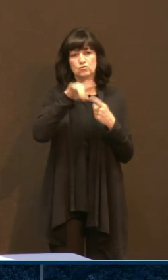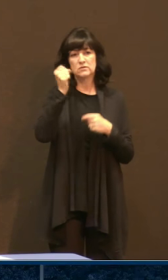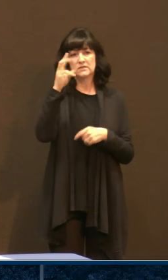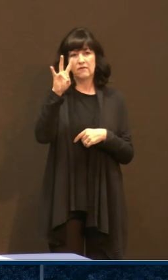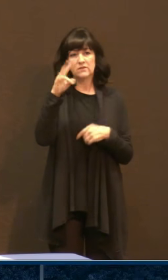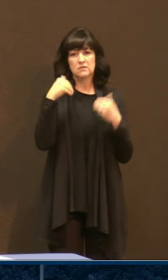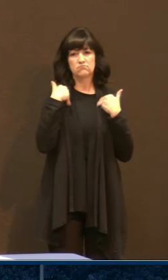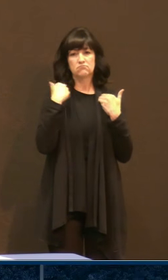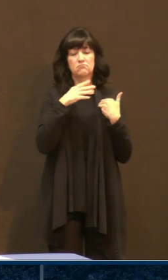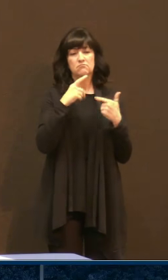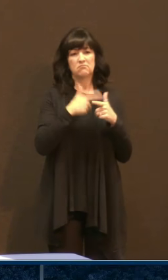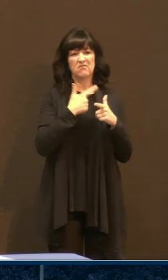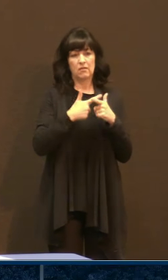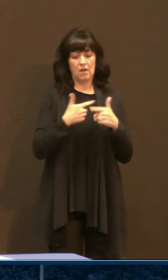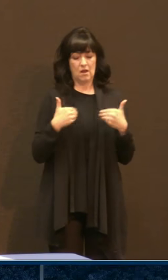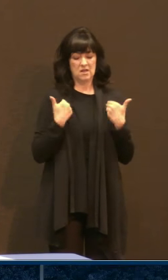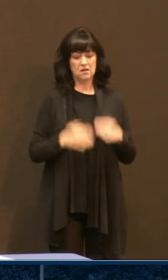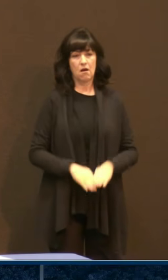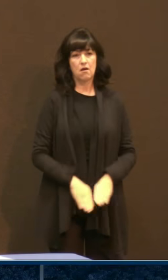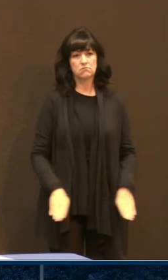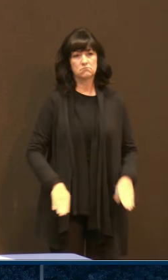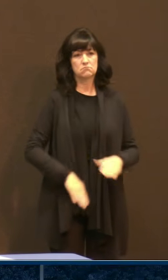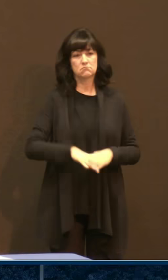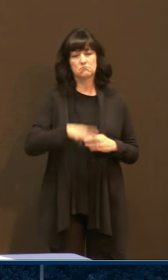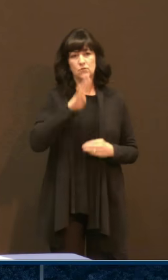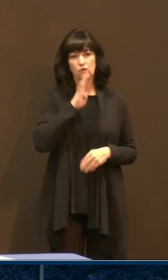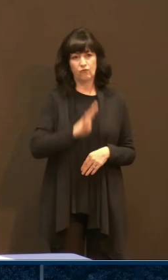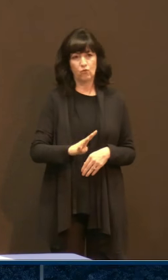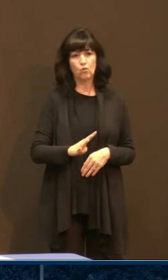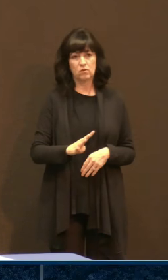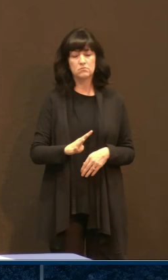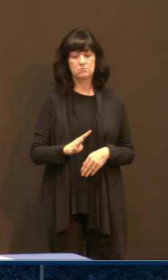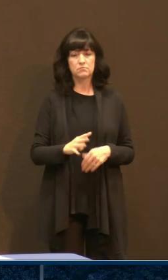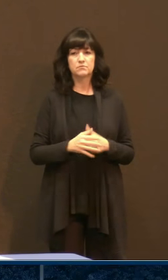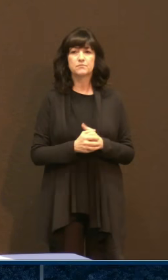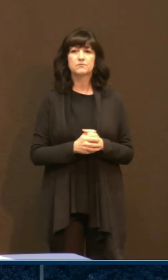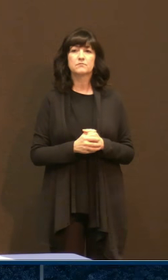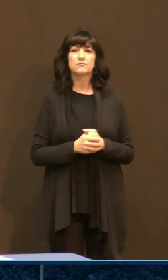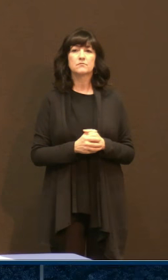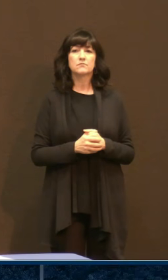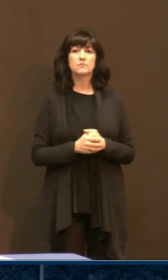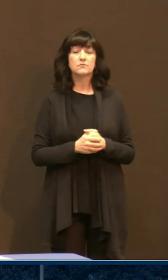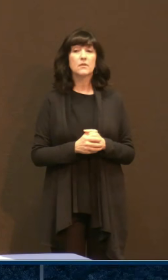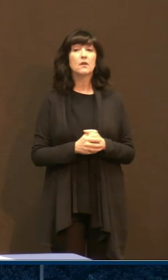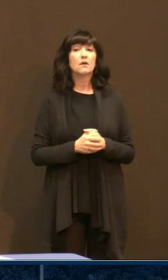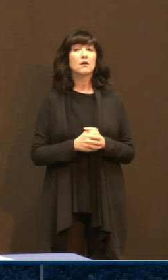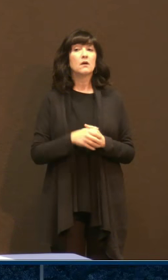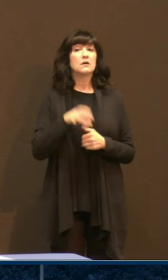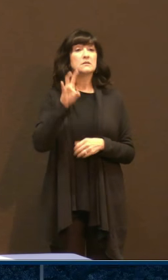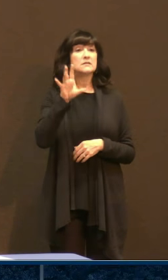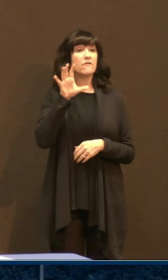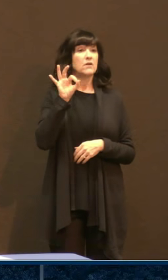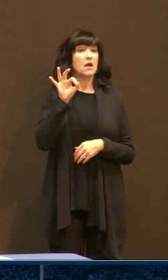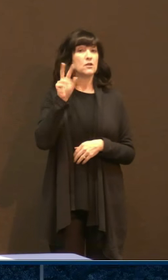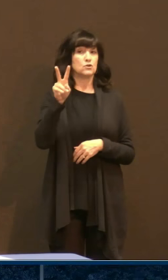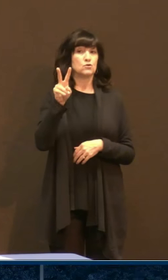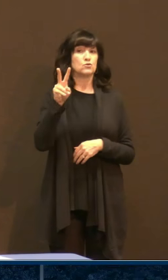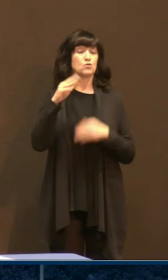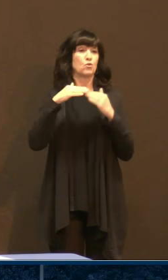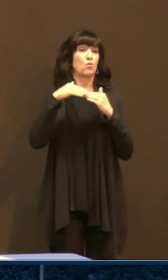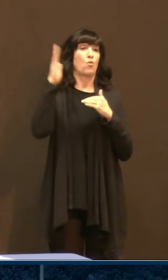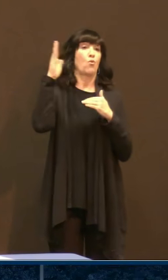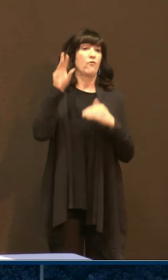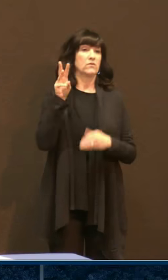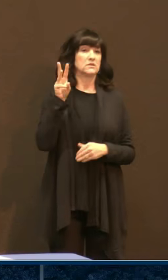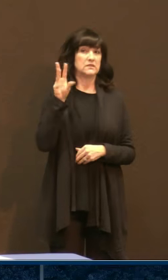vulnerable population, where most of the deaths, almost all of the deaths, are in the 65 and older